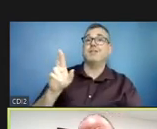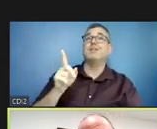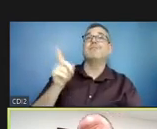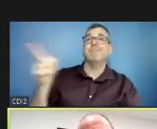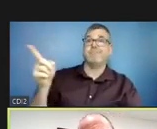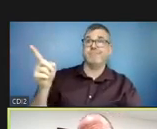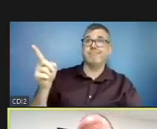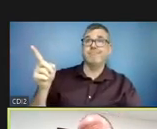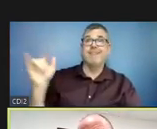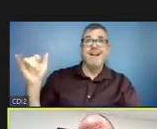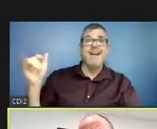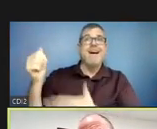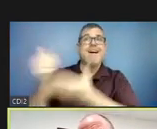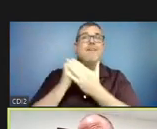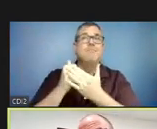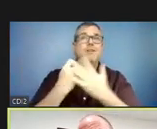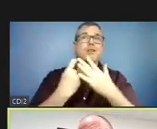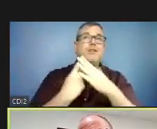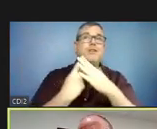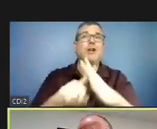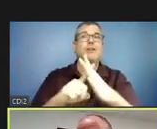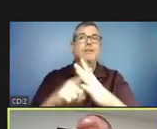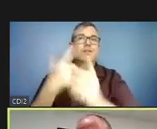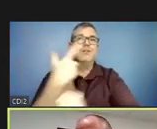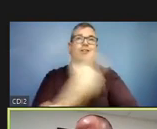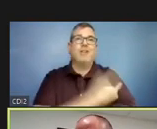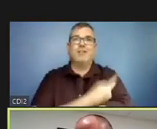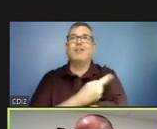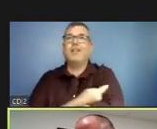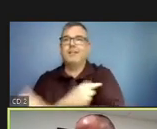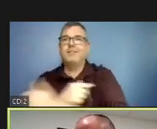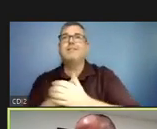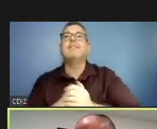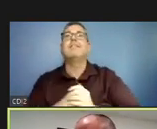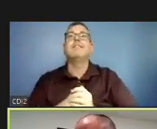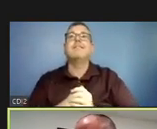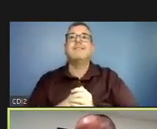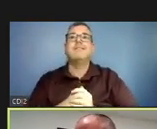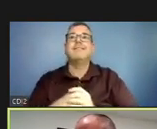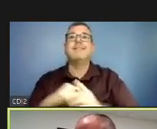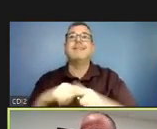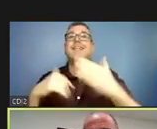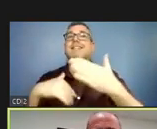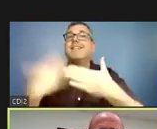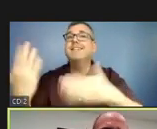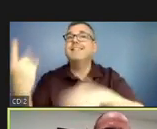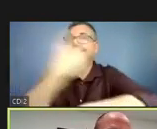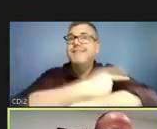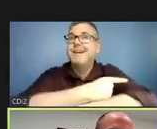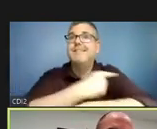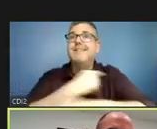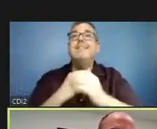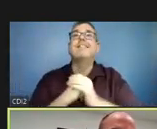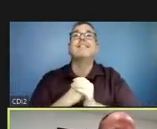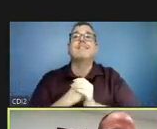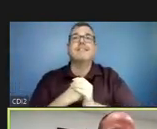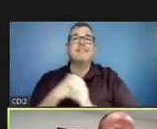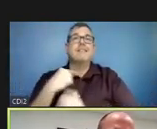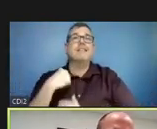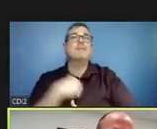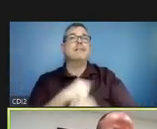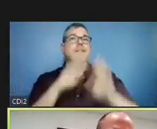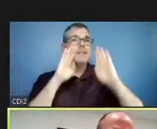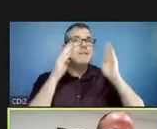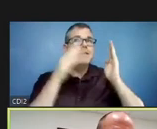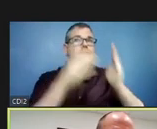then that same week, the next day, we started with our skilled nursing facility staff, because we recognized